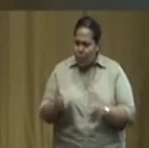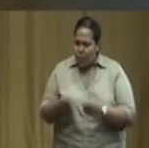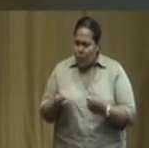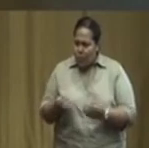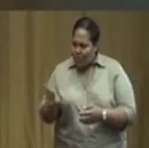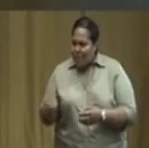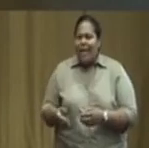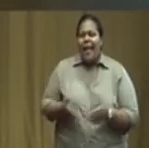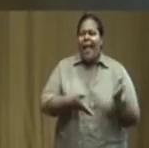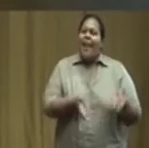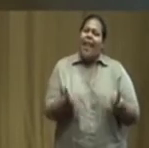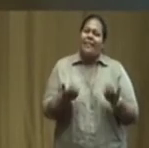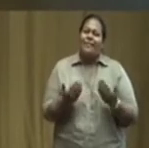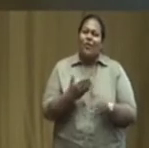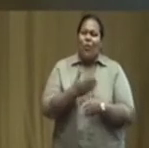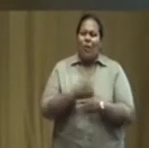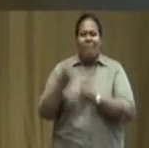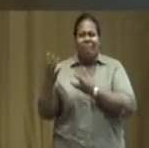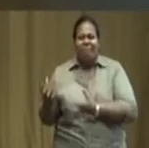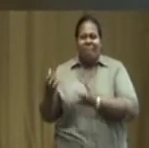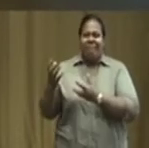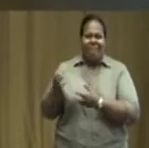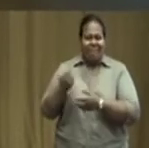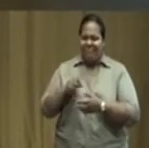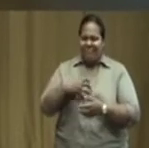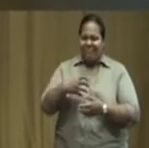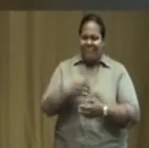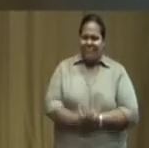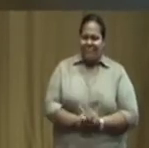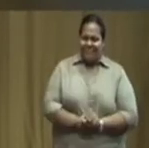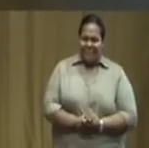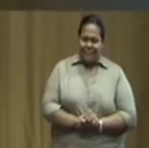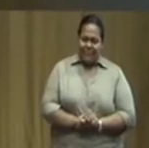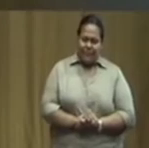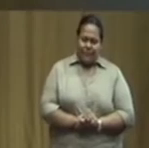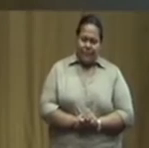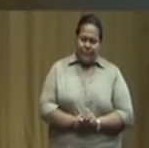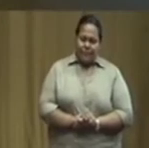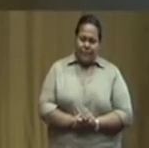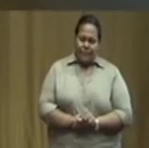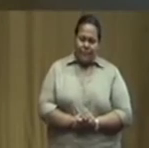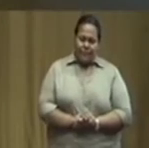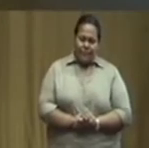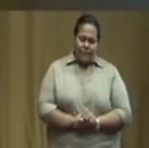our workloads, particularly, as I say, when it comes to online conversions and that kind of thing.